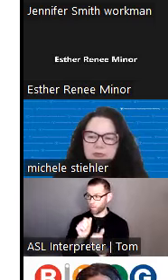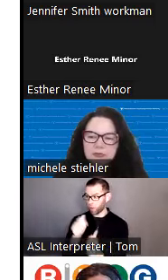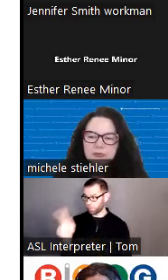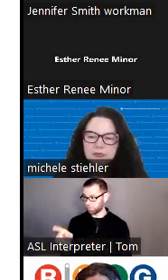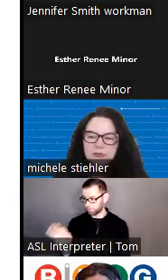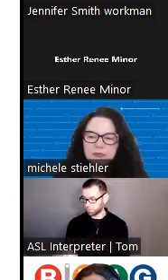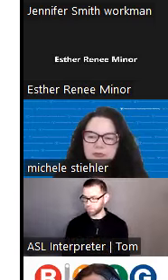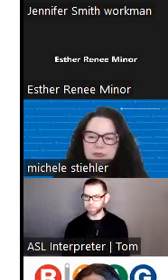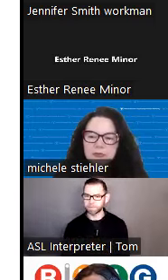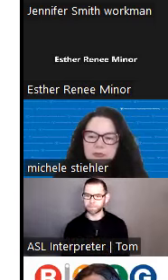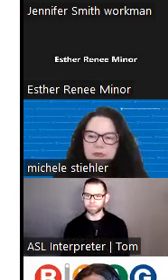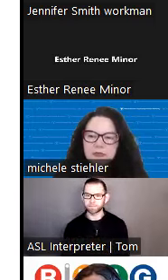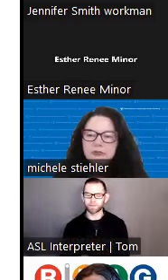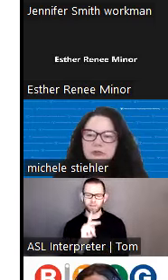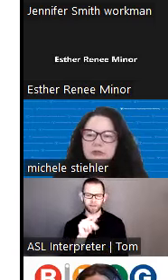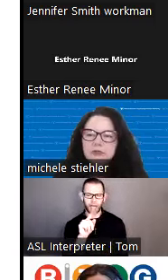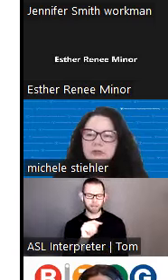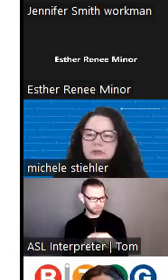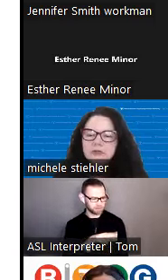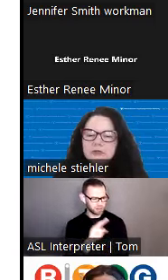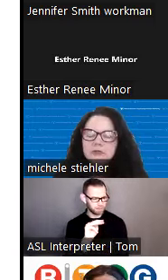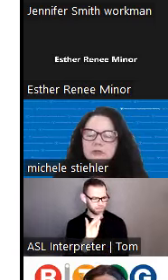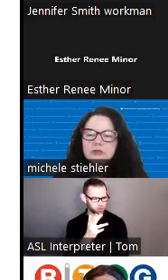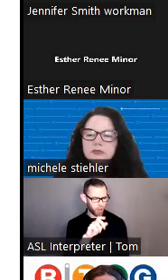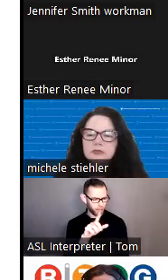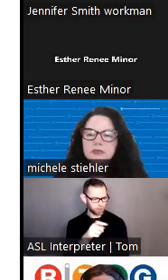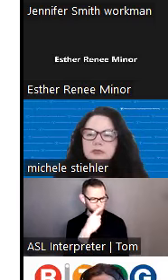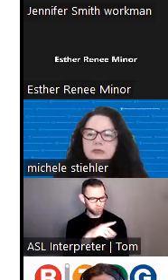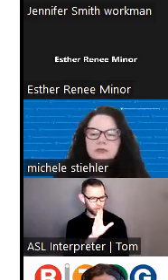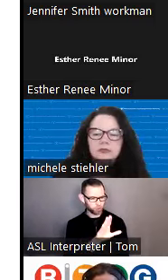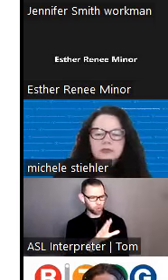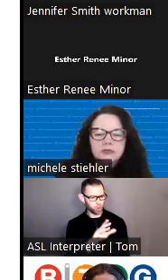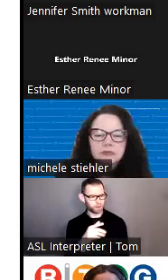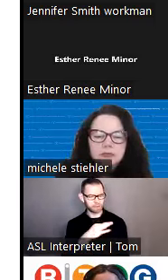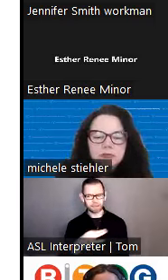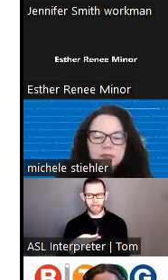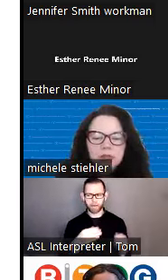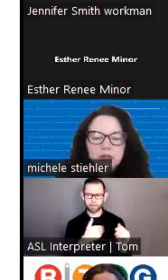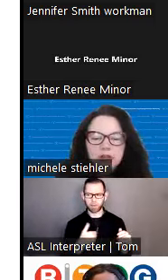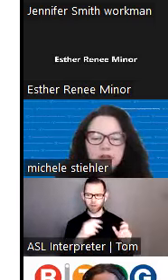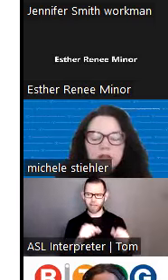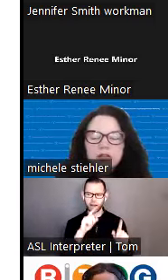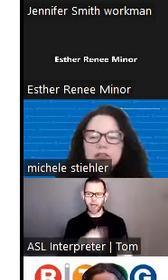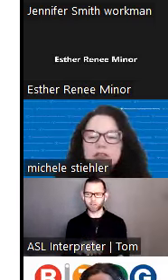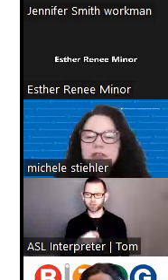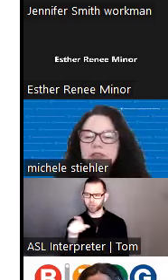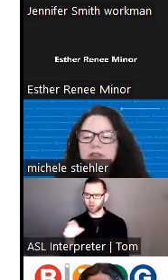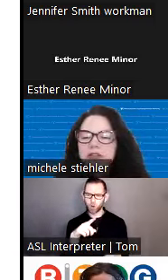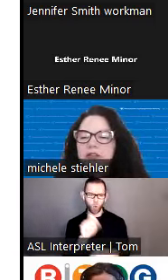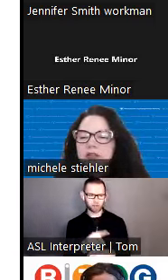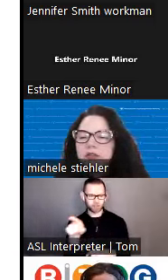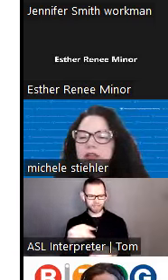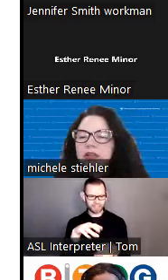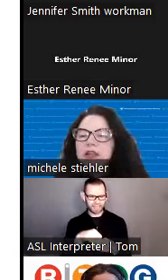Michelle, will you just have one of your staff members answer Trebora's question in the chat? That would be really